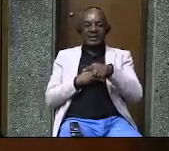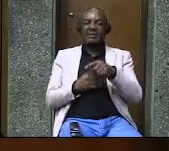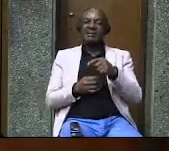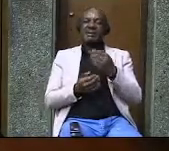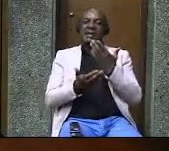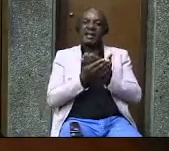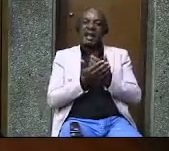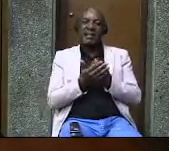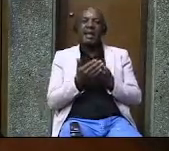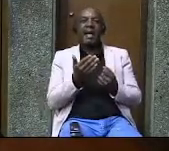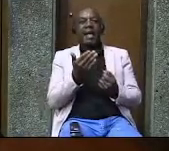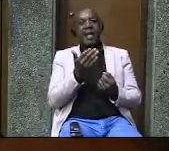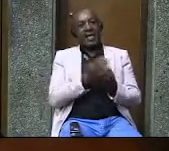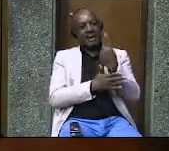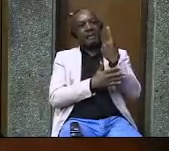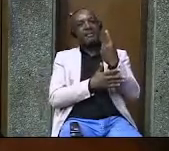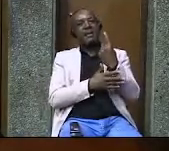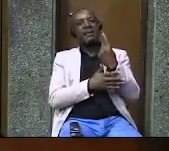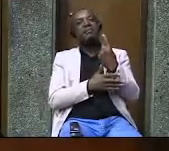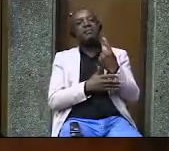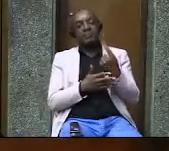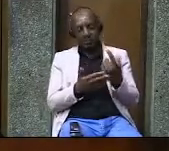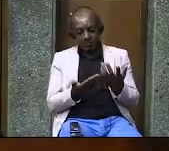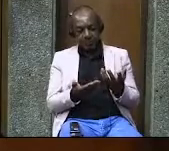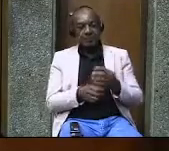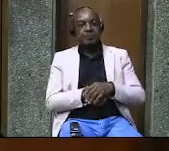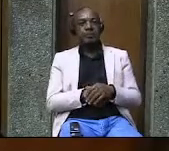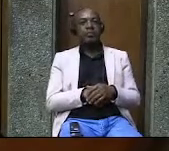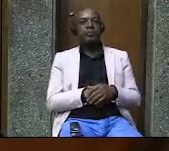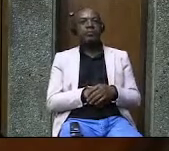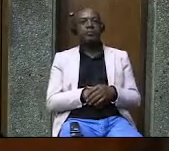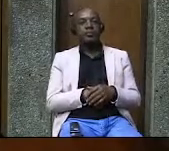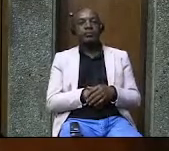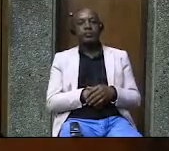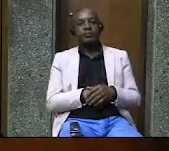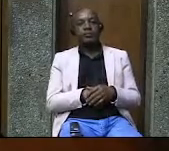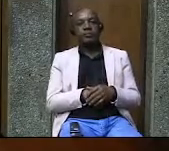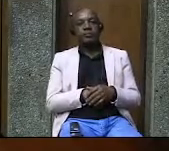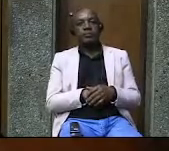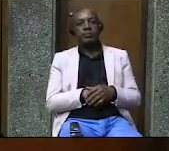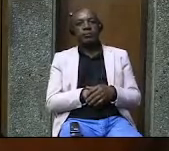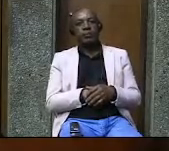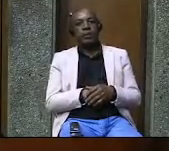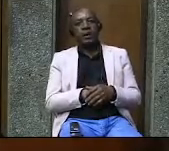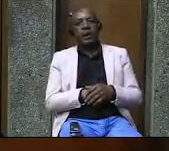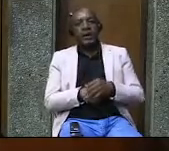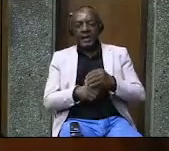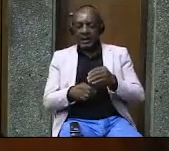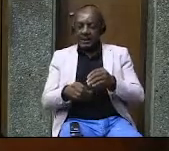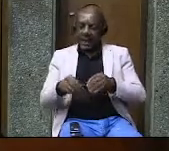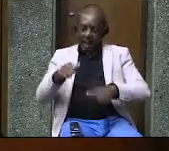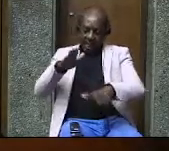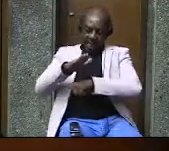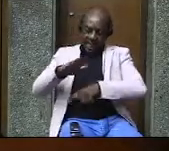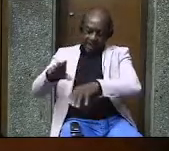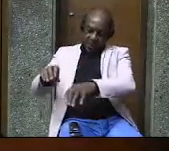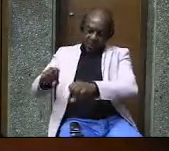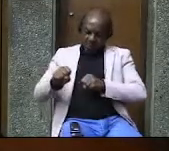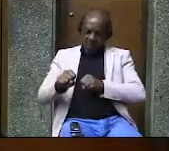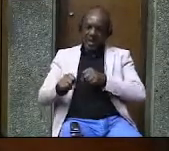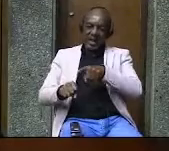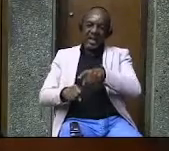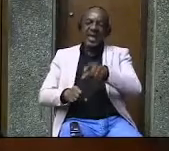finalized. So we can't say let's go on with the expropriation, but there are still teething problems which are